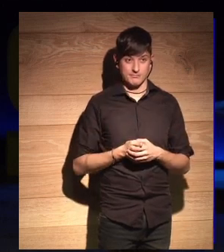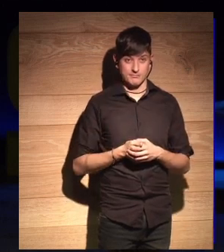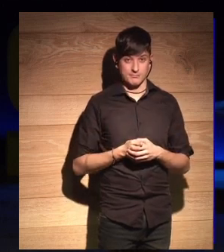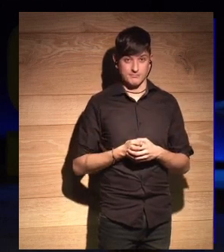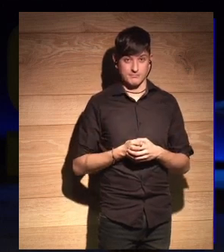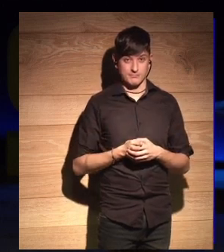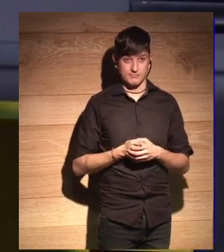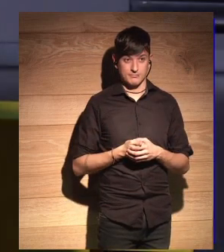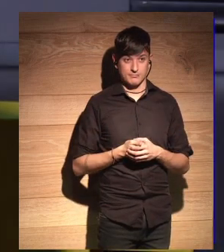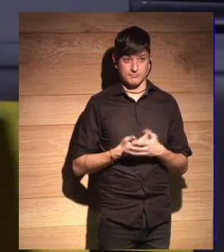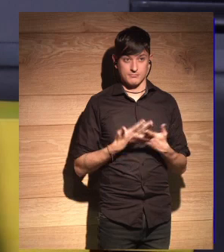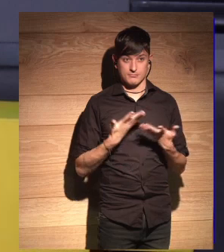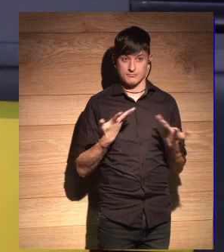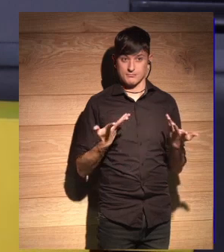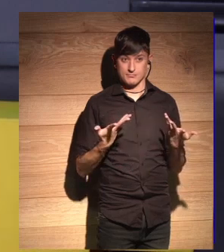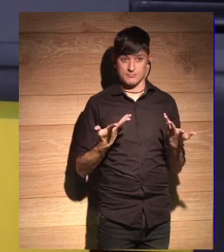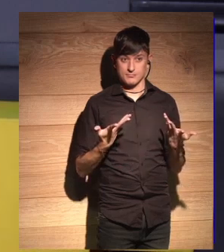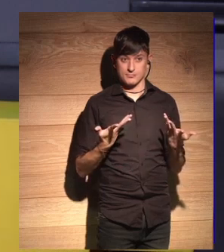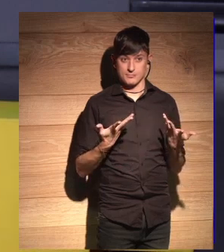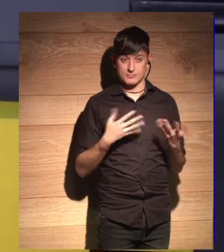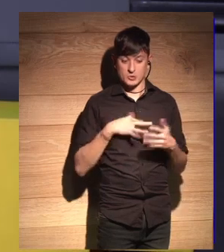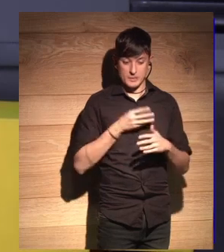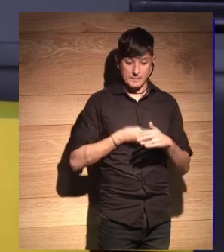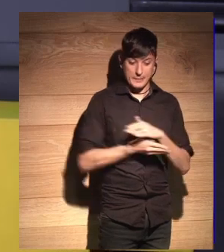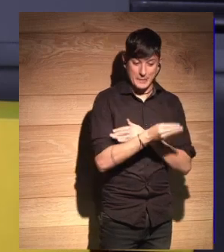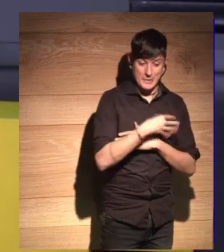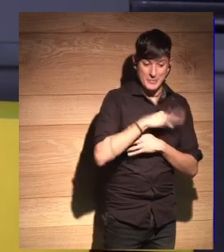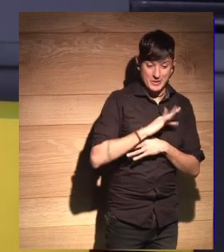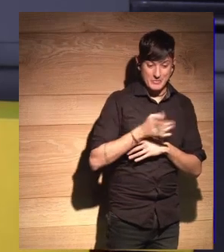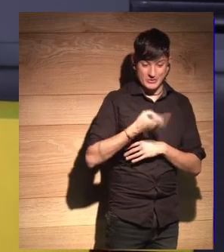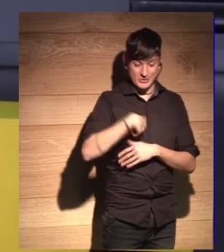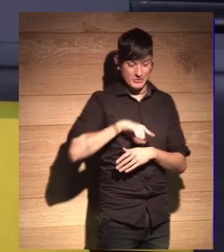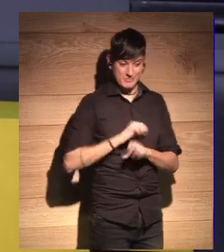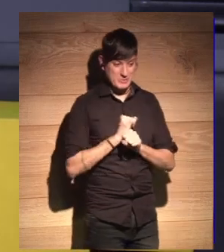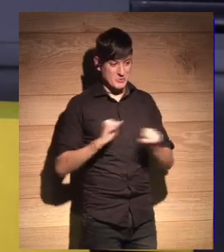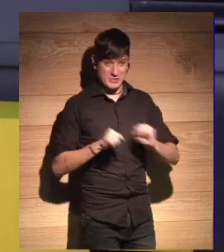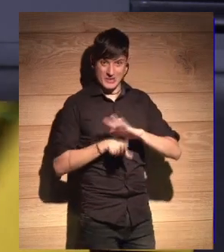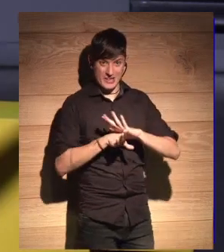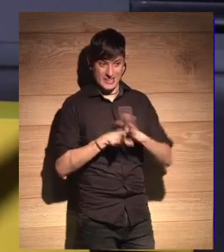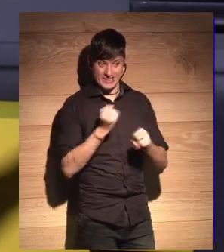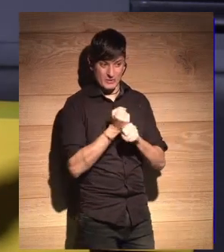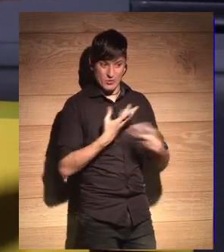baby wrench in it, but it was going to be impossible for us to continue together trying to develop this because it had